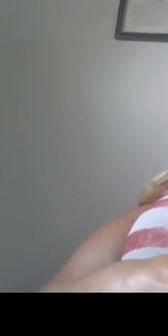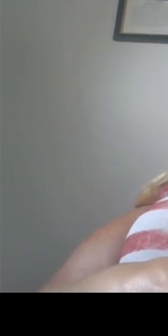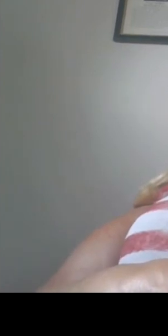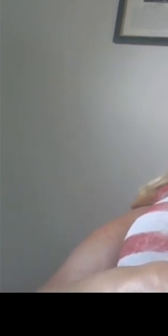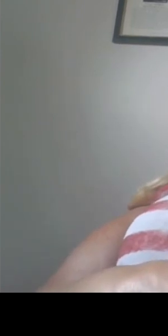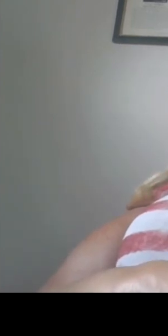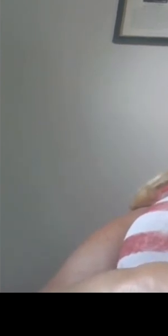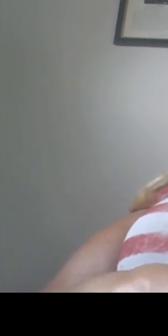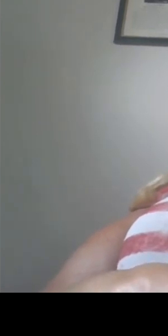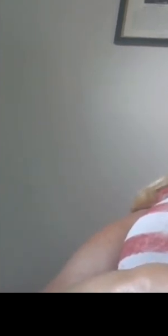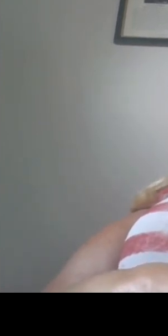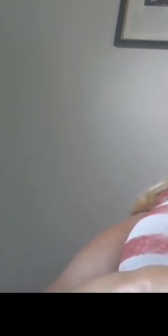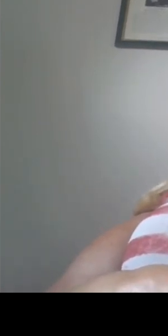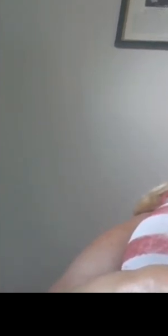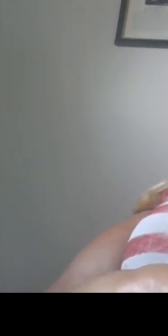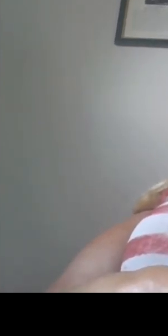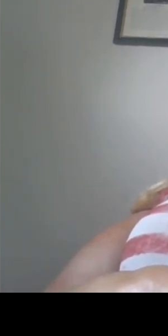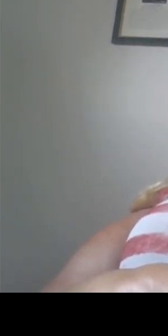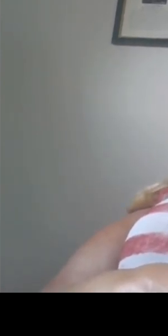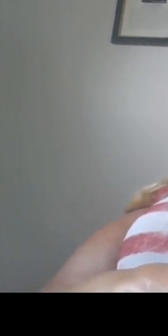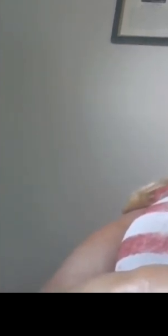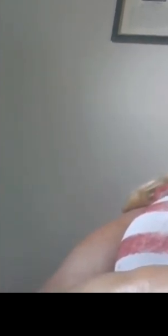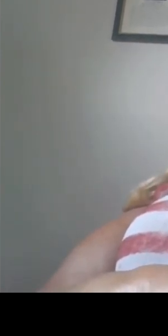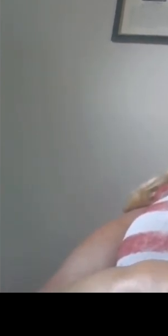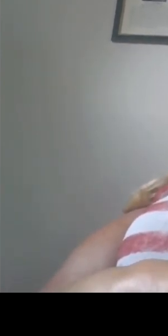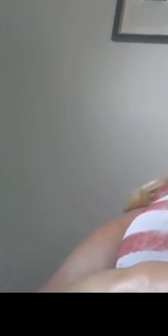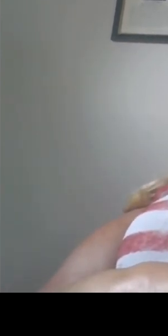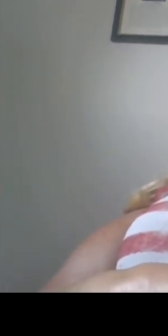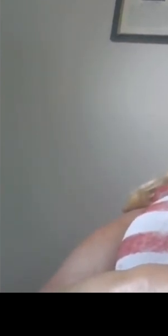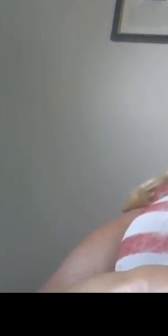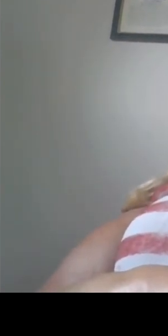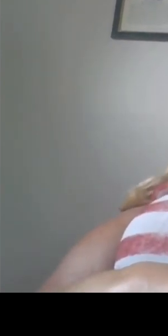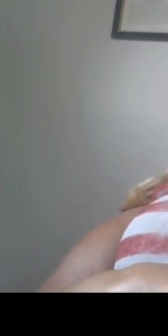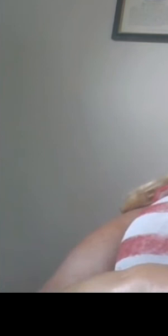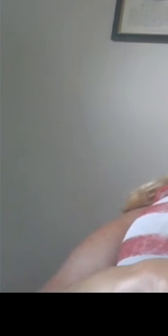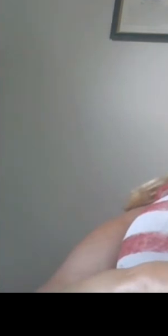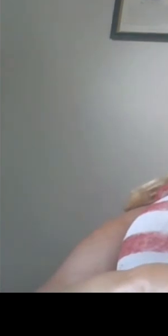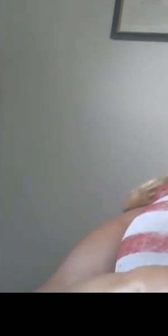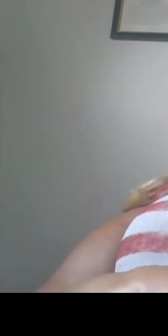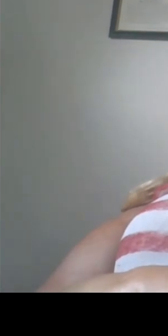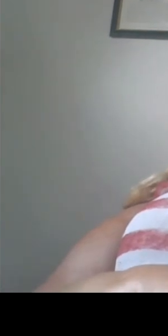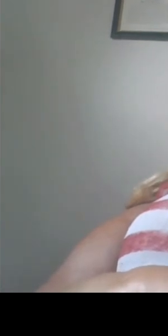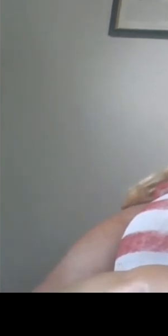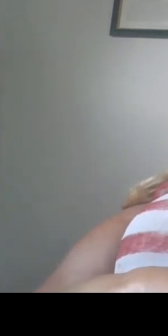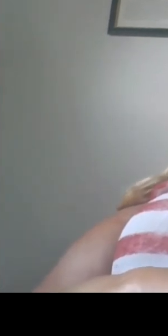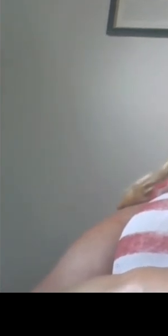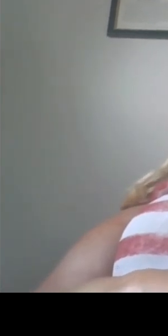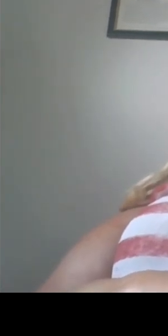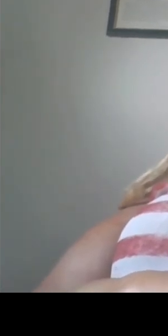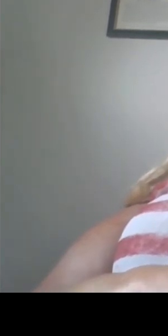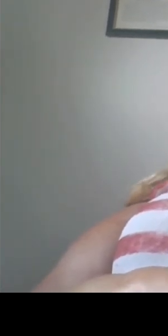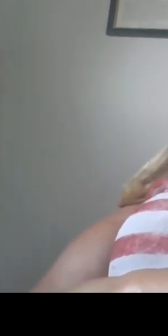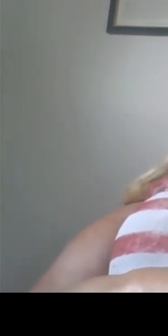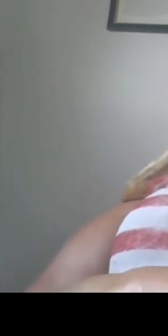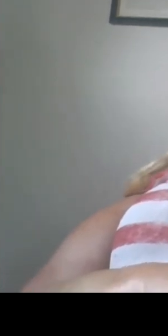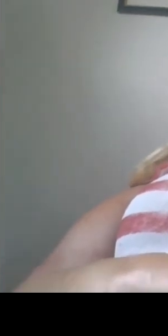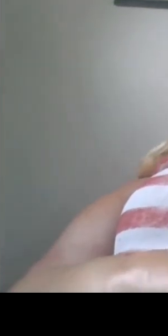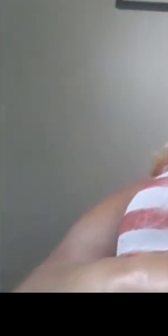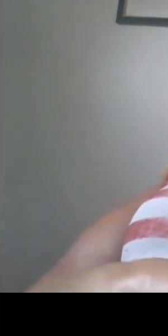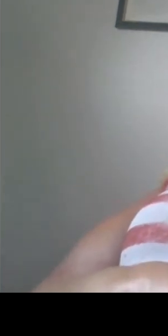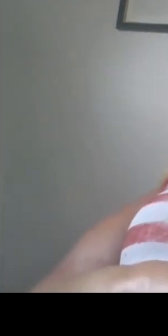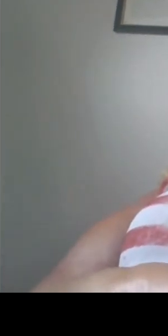that says you did assist someone to vote and sign that and mail it in as well. But